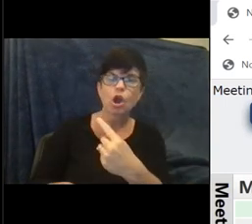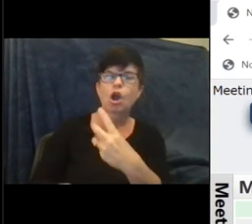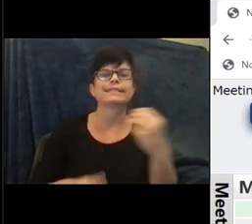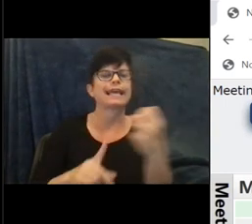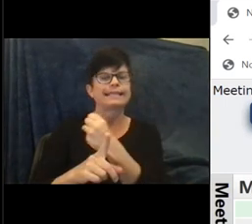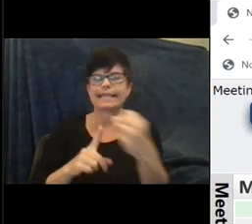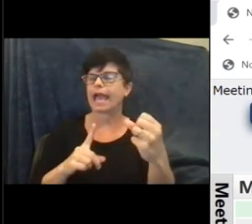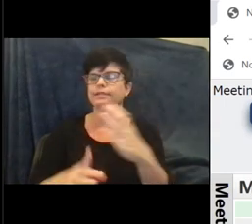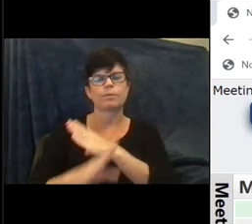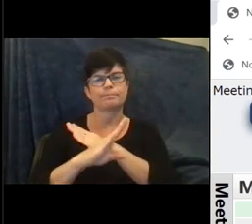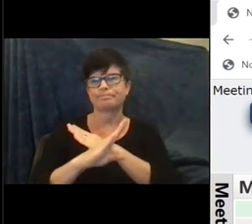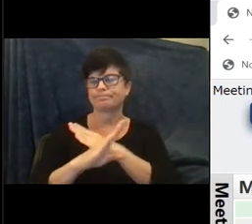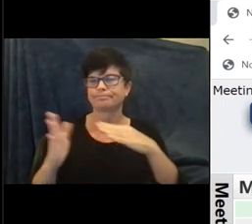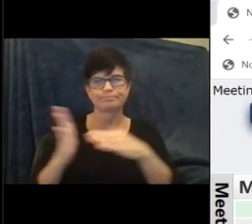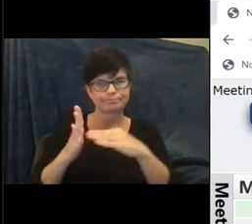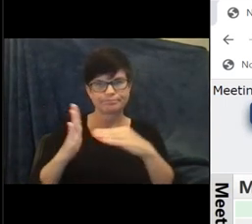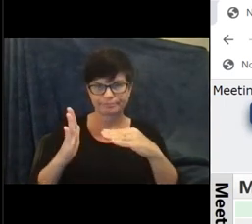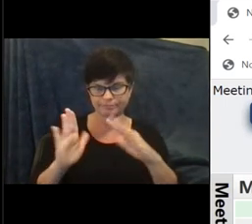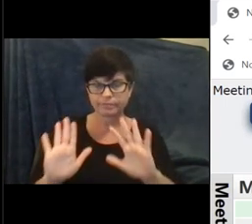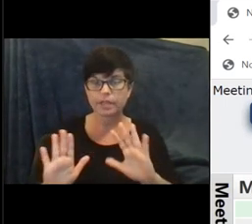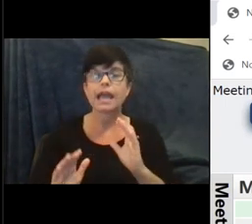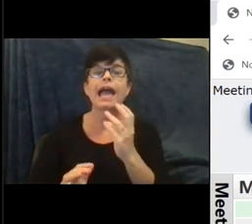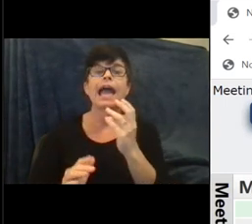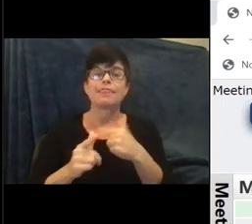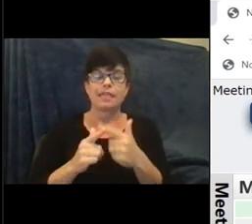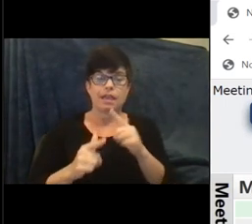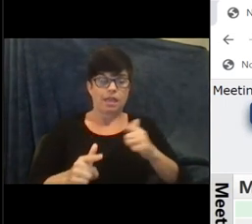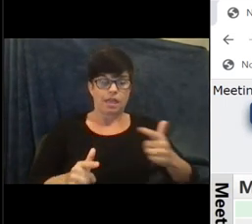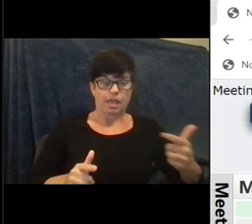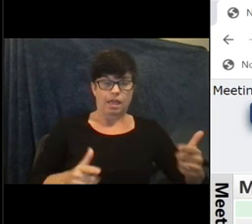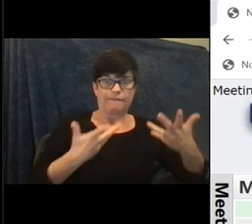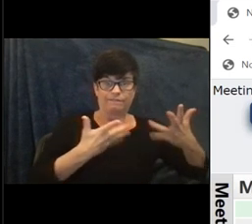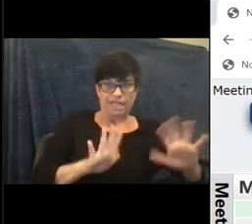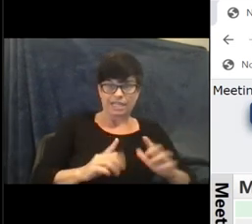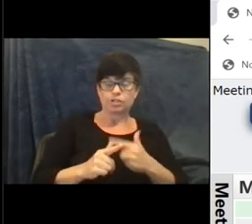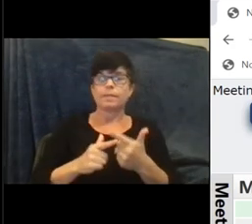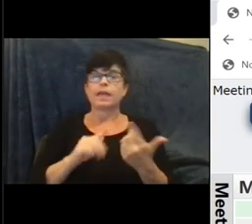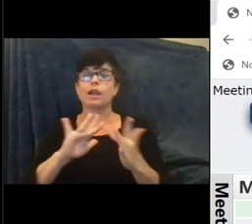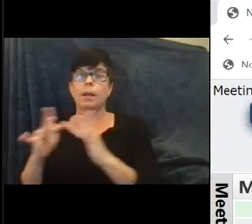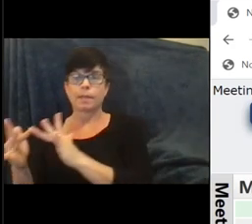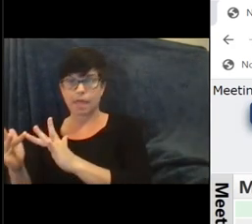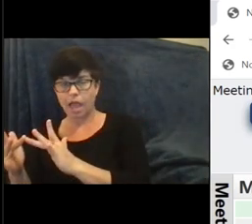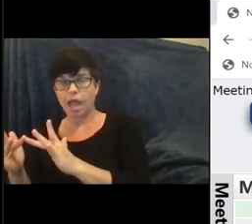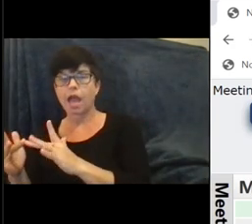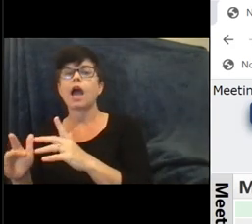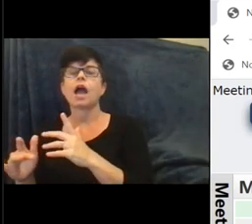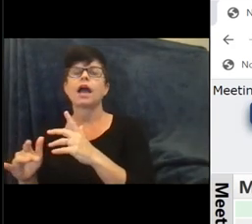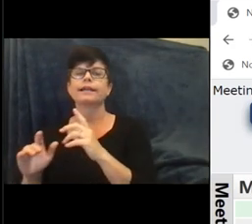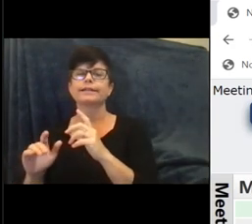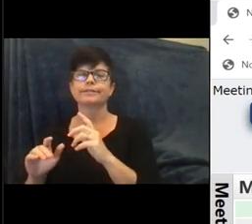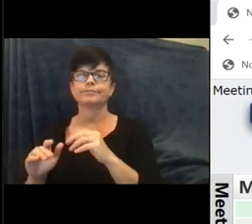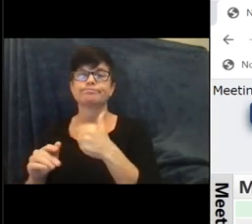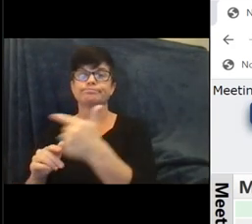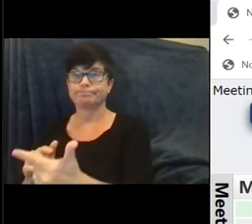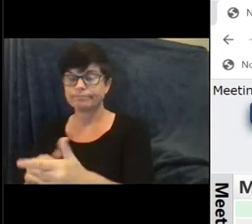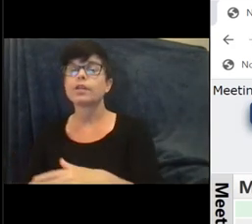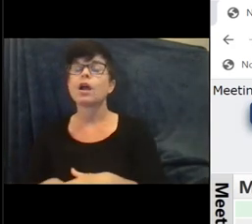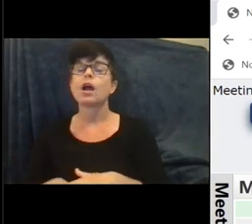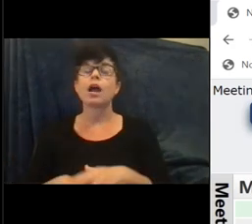online. And then we will inform all those online when you have 30 seconds remaining. Let's begin. If you would like to speak on